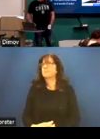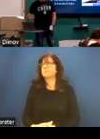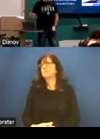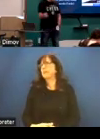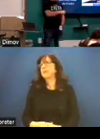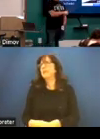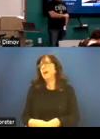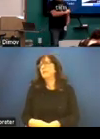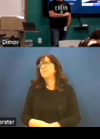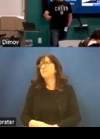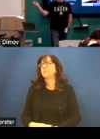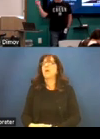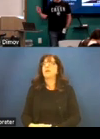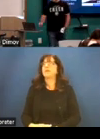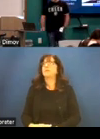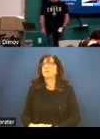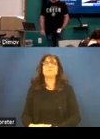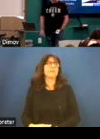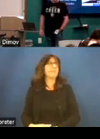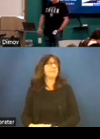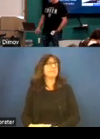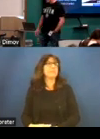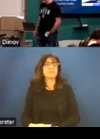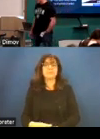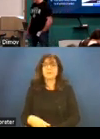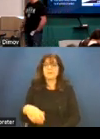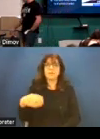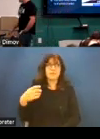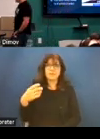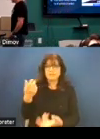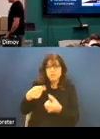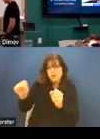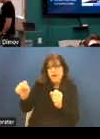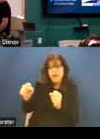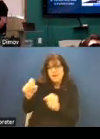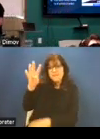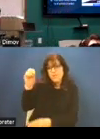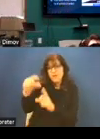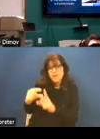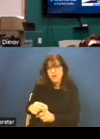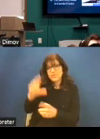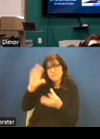Just as many as you can, you know. I might get a 5. If you get to 40, that's good.